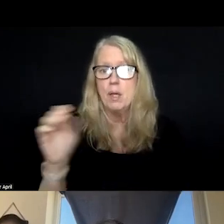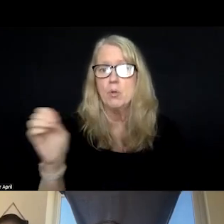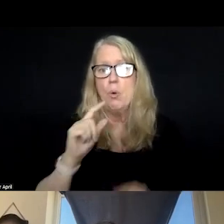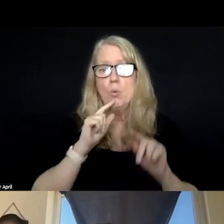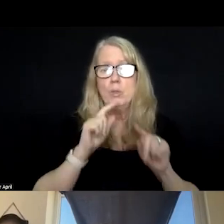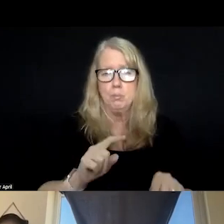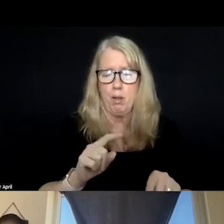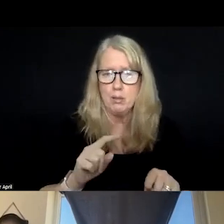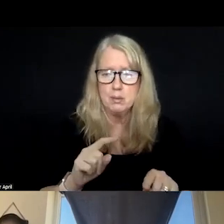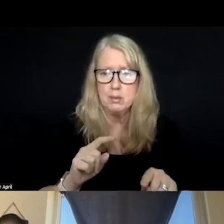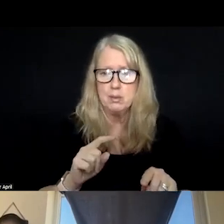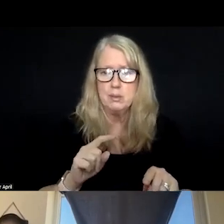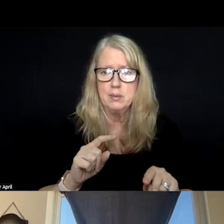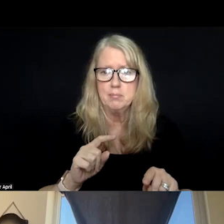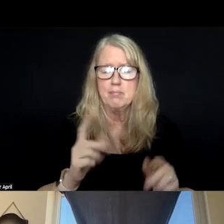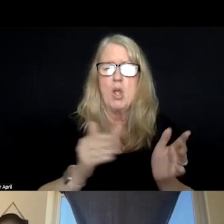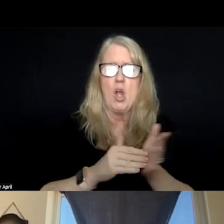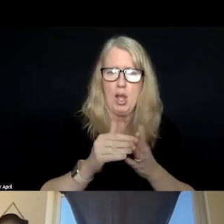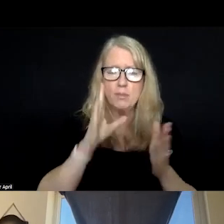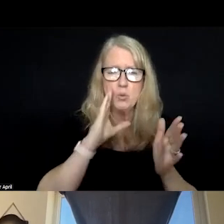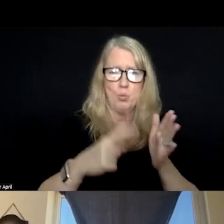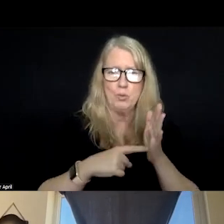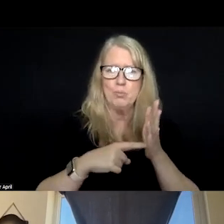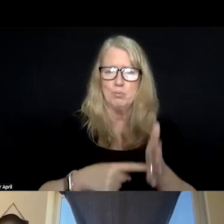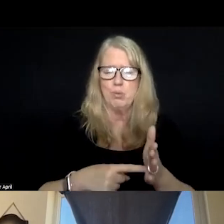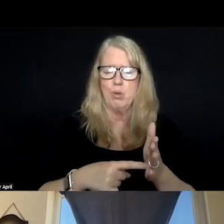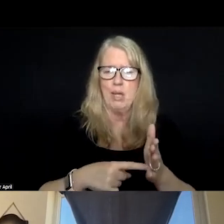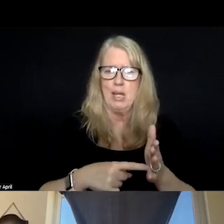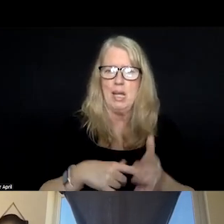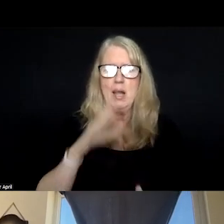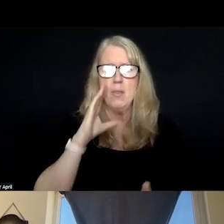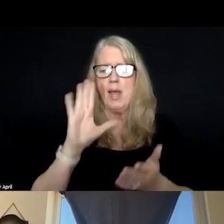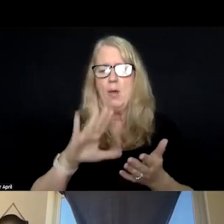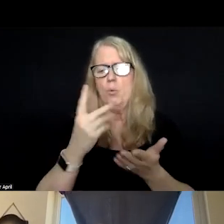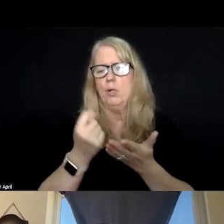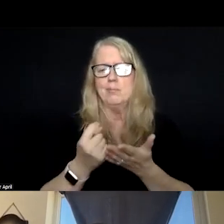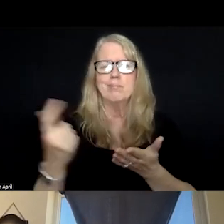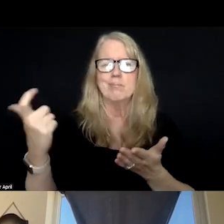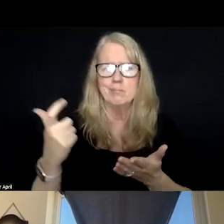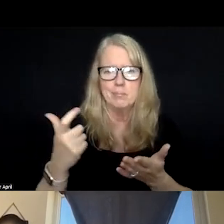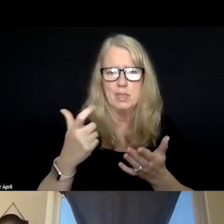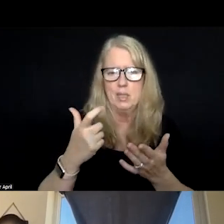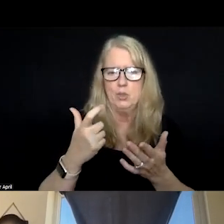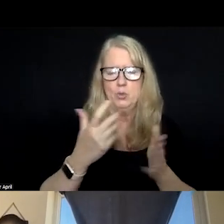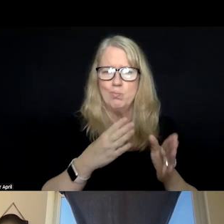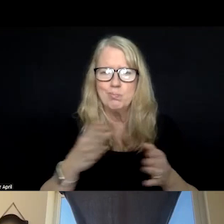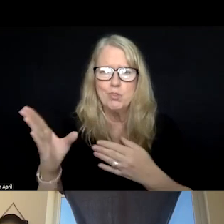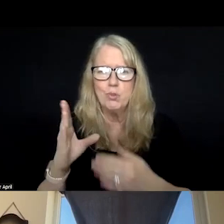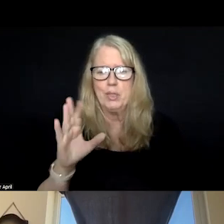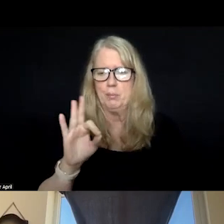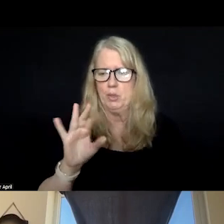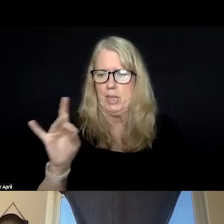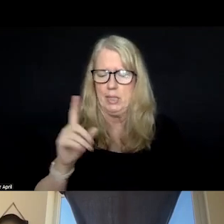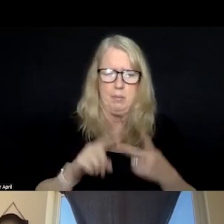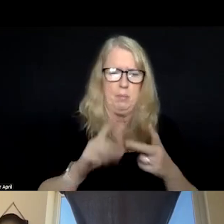responding to, they often present in a way that would be ruled out of diverting them to 988 or diverting them